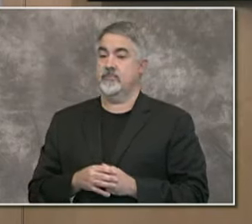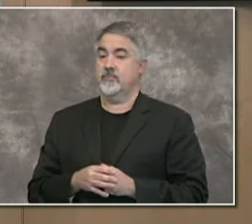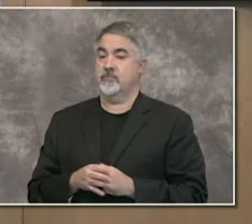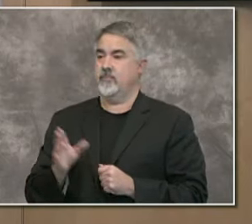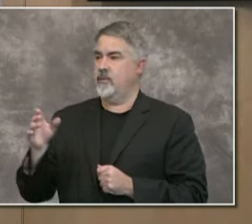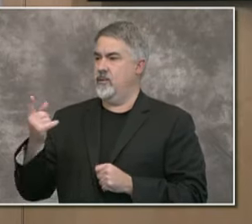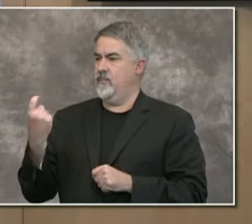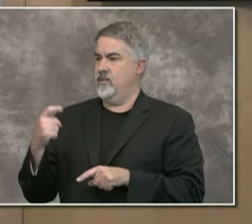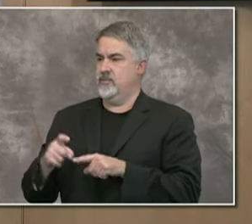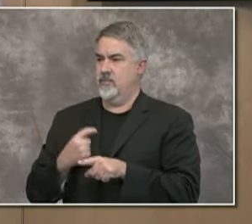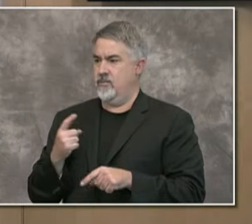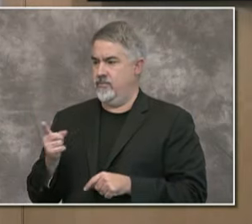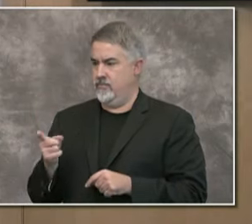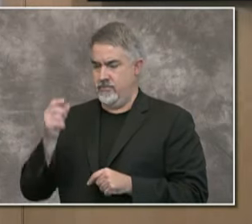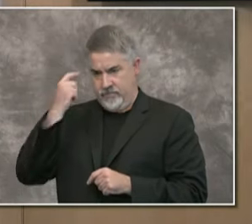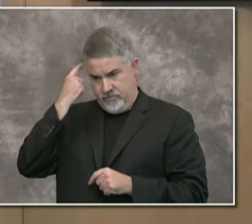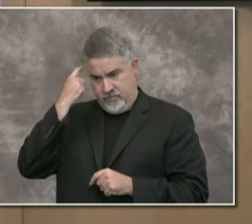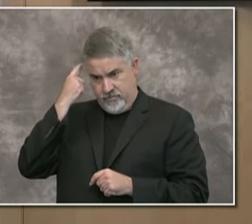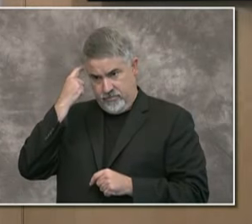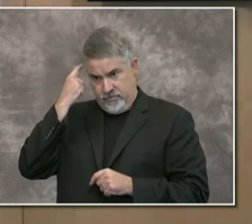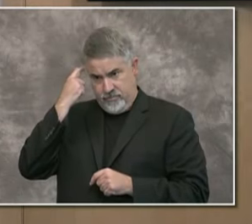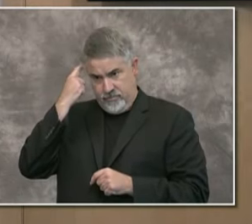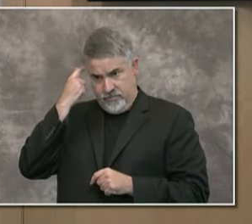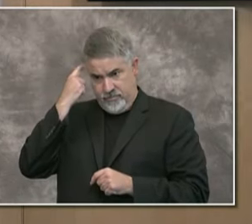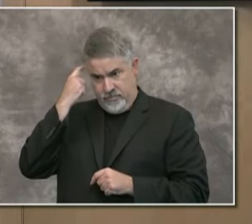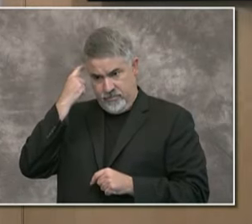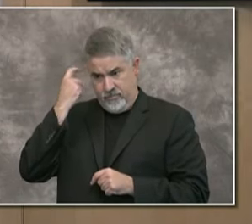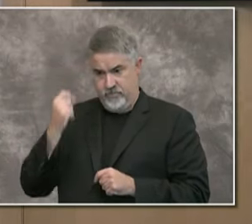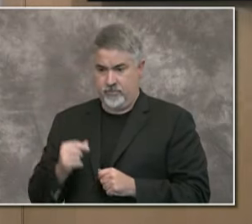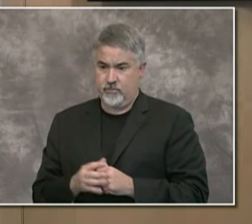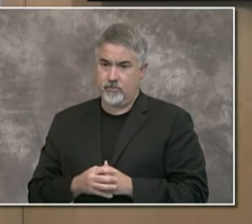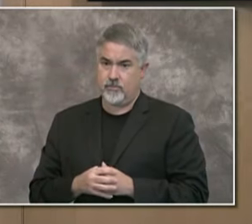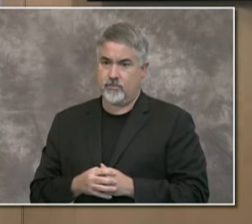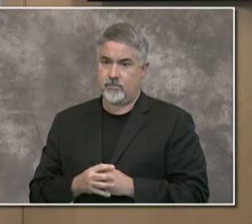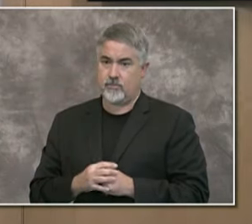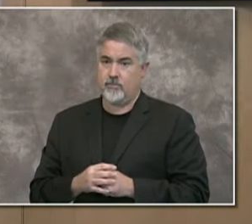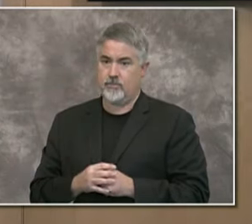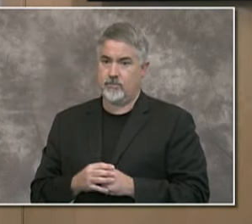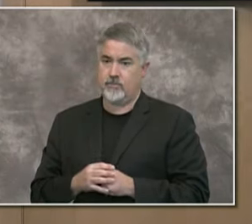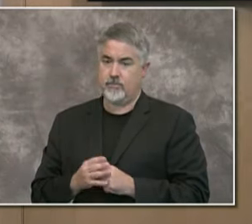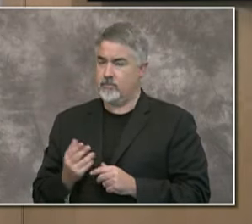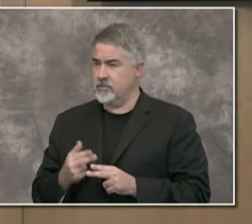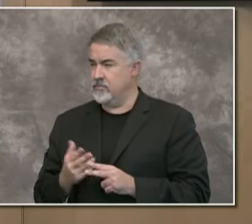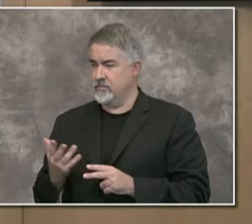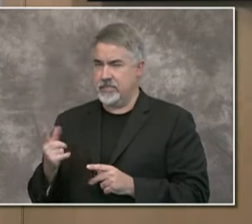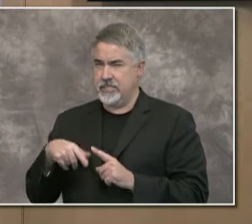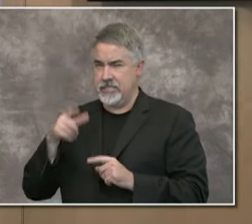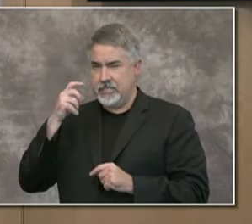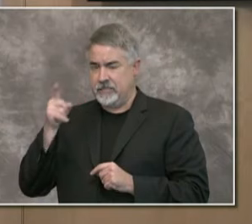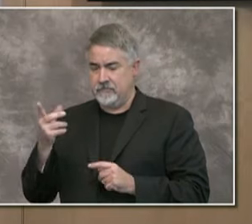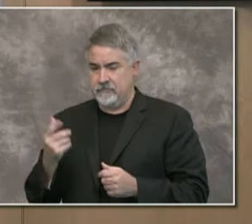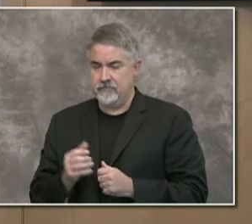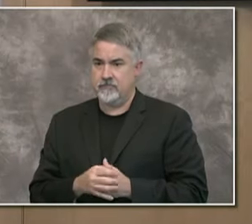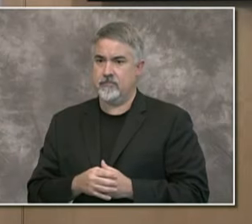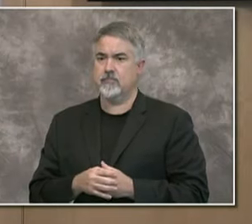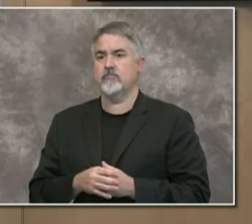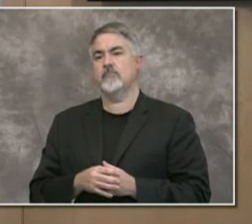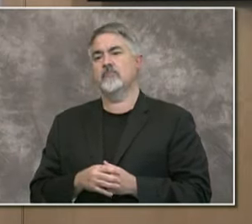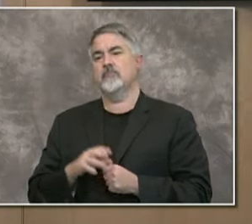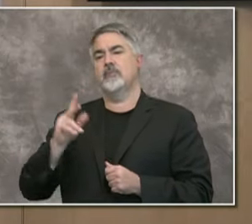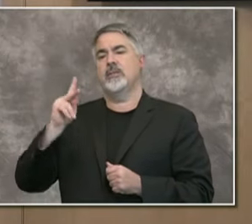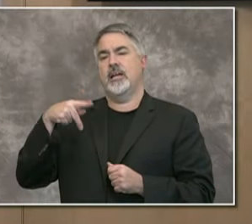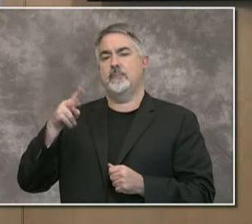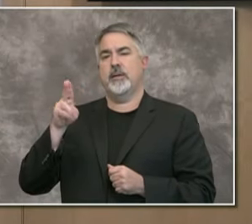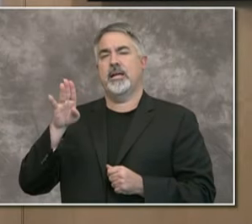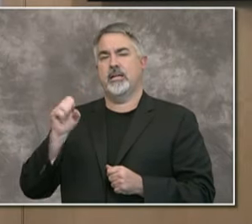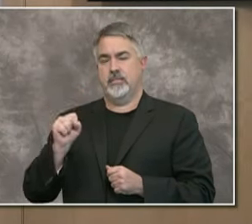KPBS, please state your name and question. Hi, my name is Matt Hoffman calling from KPBS. The blood bank says